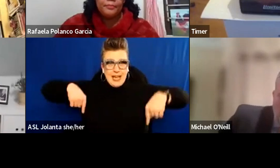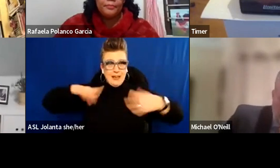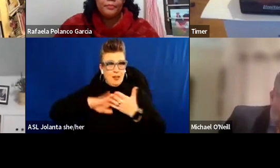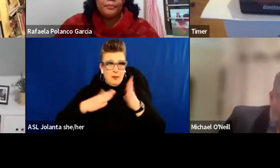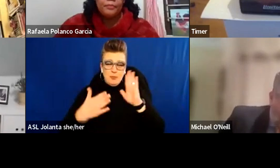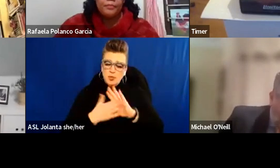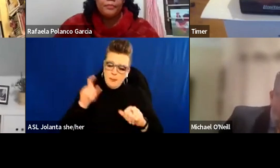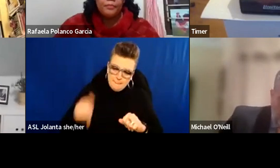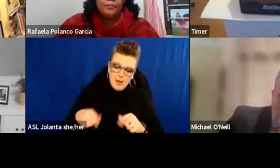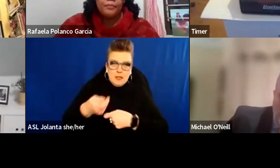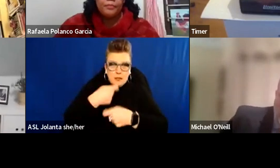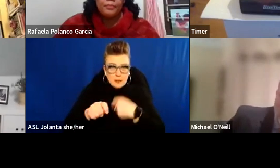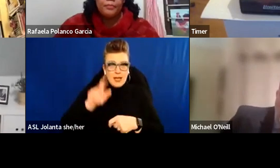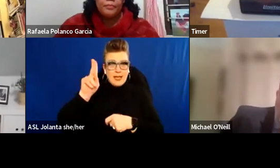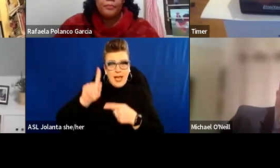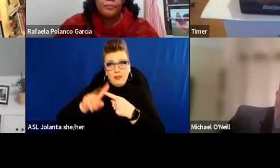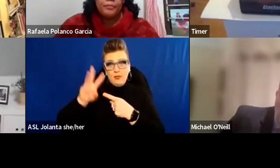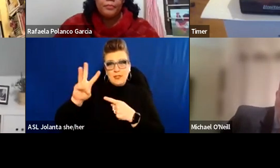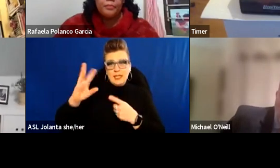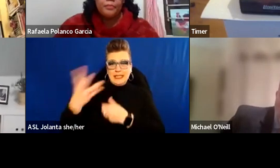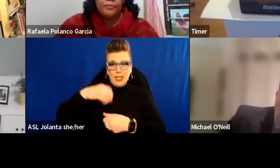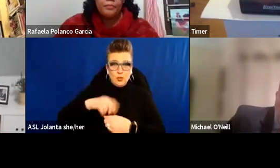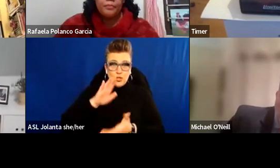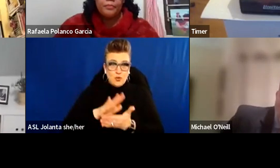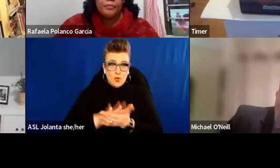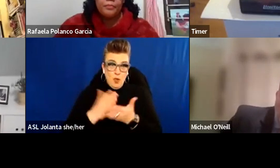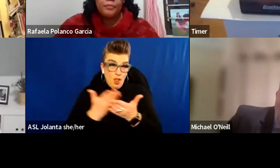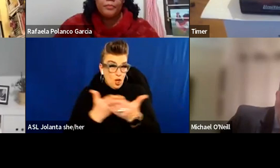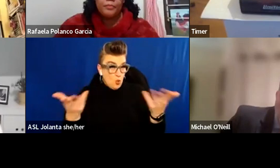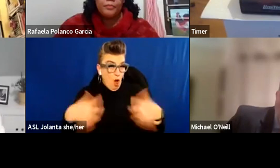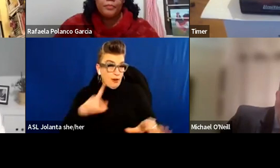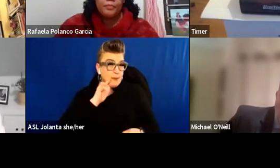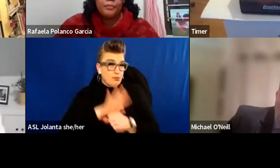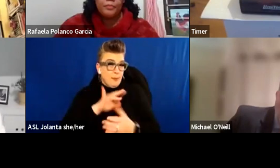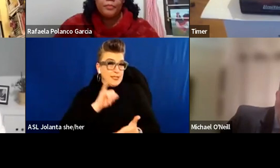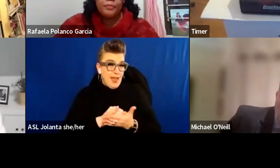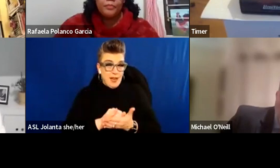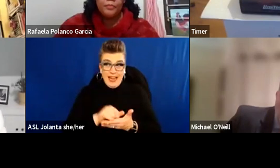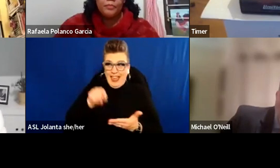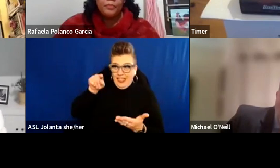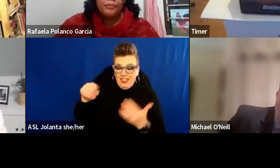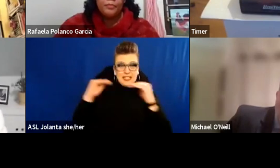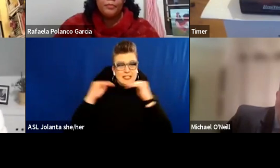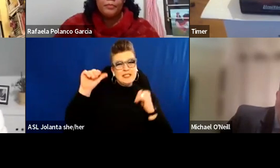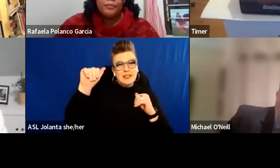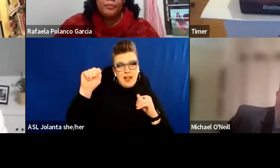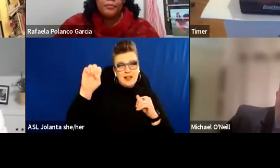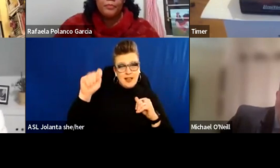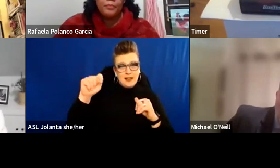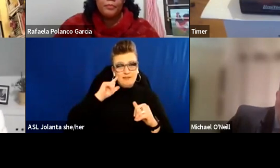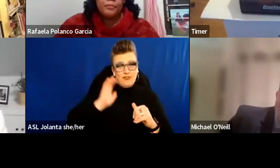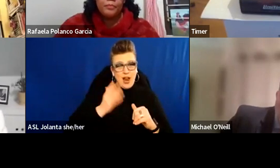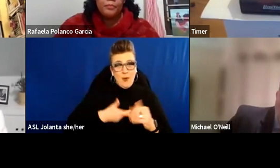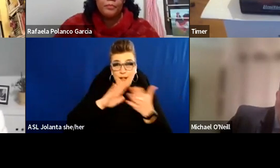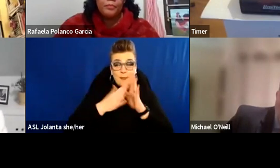k-6 inclusion school as promised the shah is an asset to our community we're so grateful for all the learning the